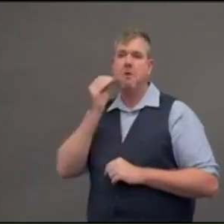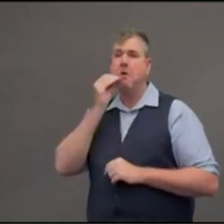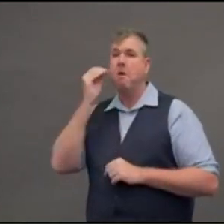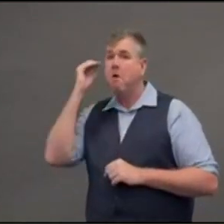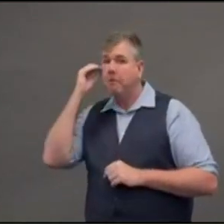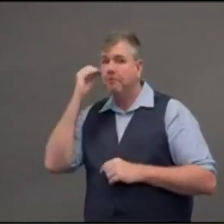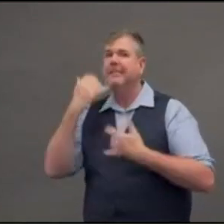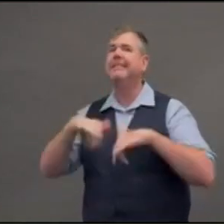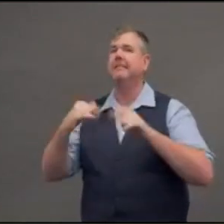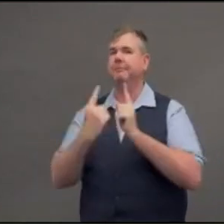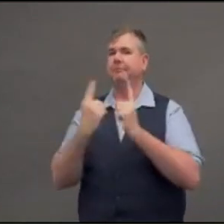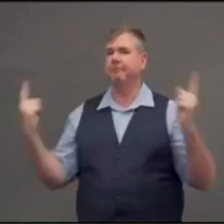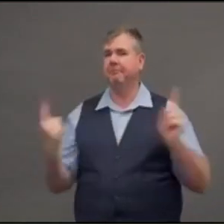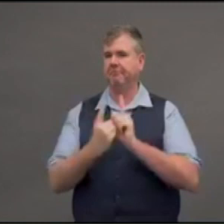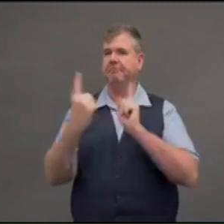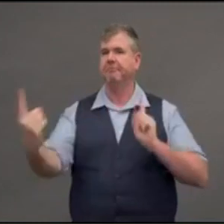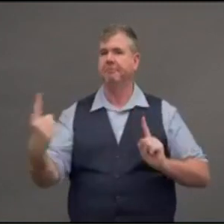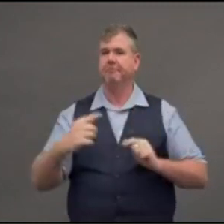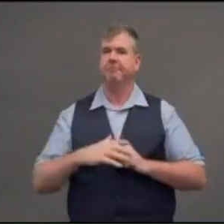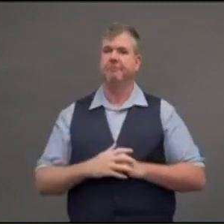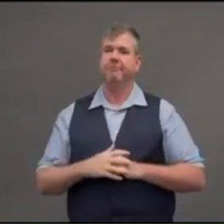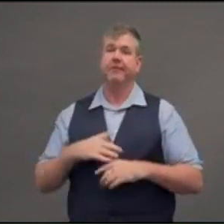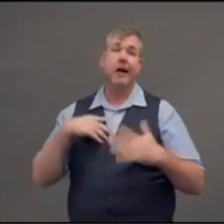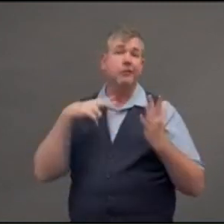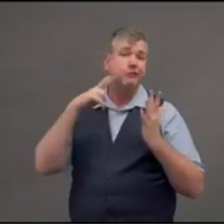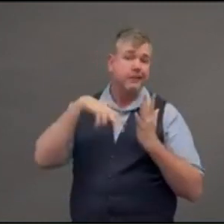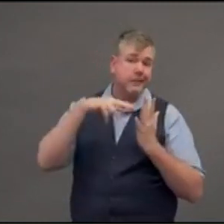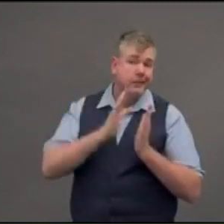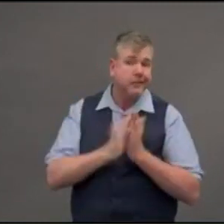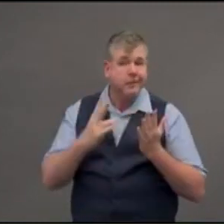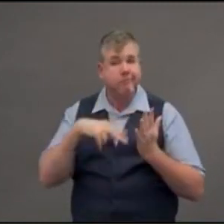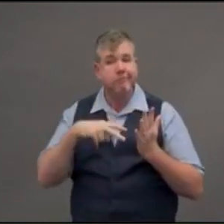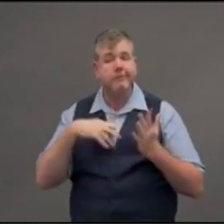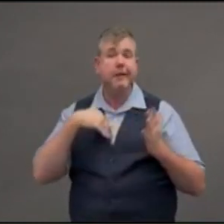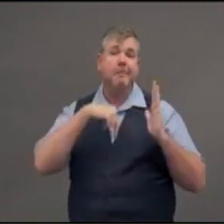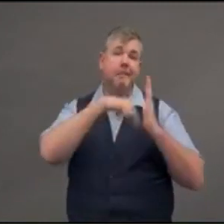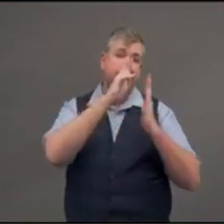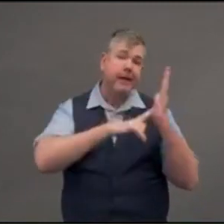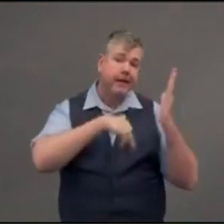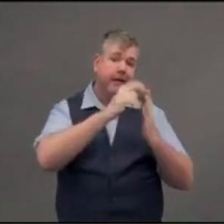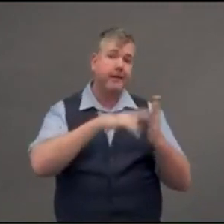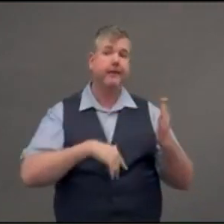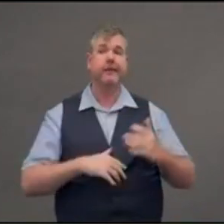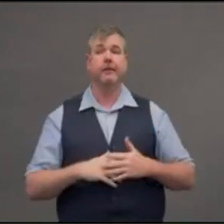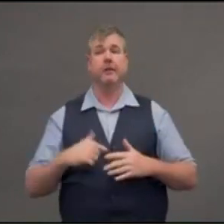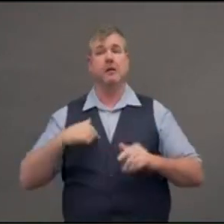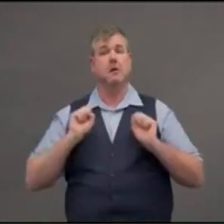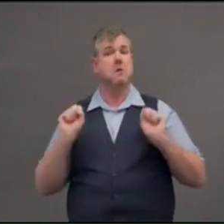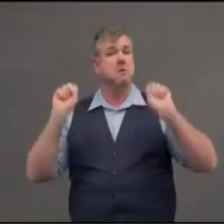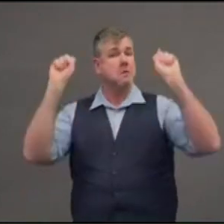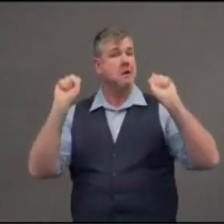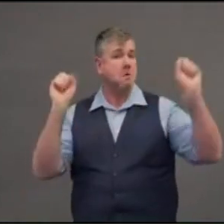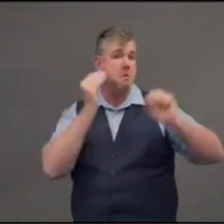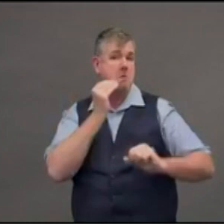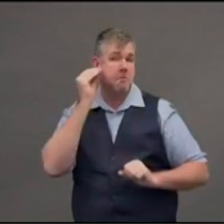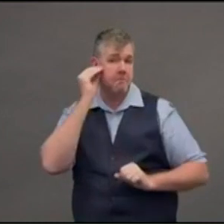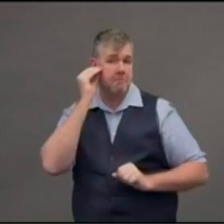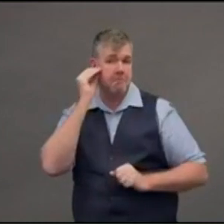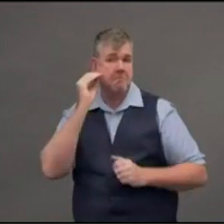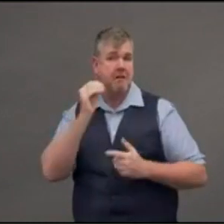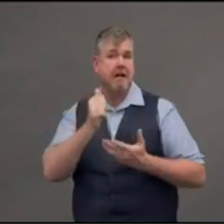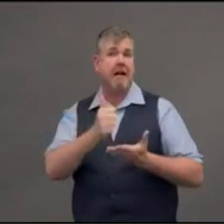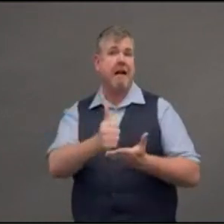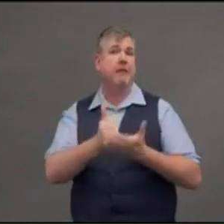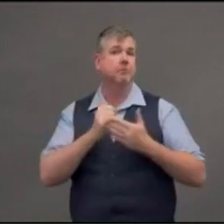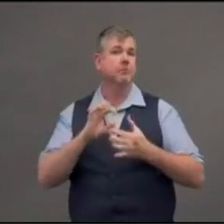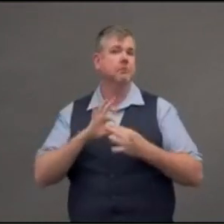I try to read, paint. I work out at home as well, so that helped a lot with my anxiety. So